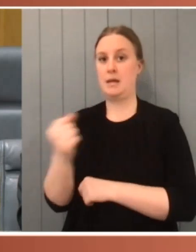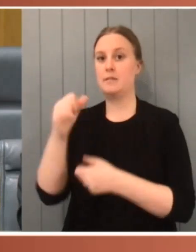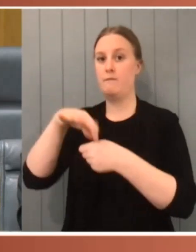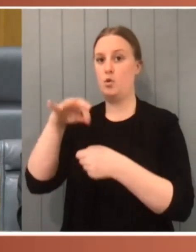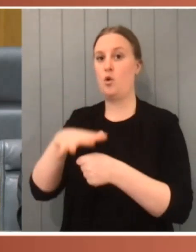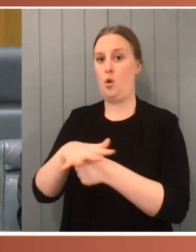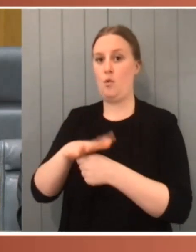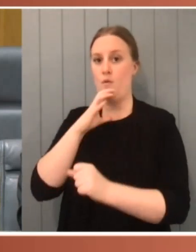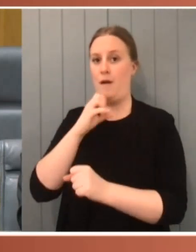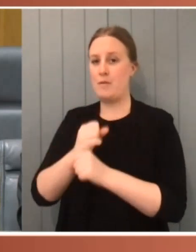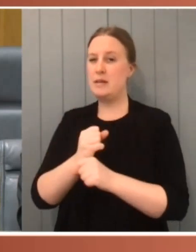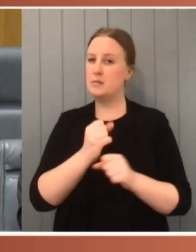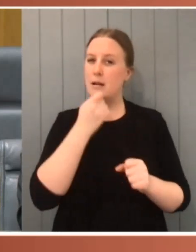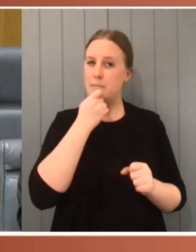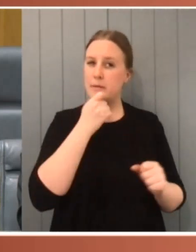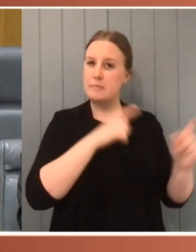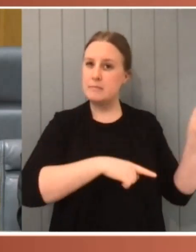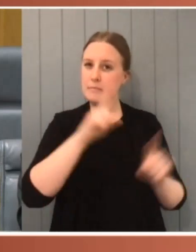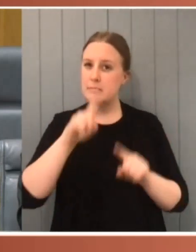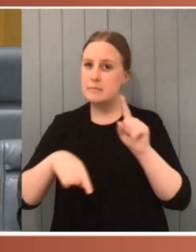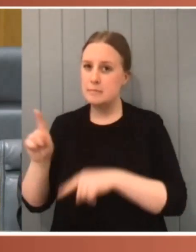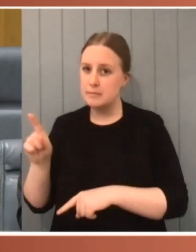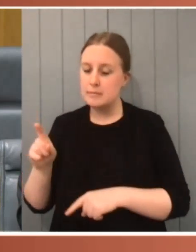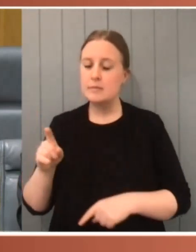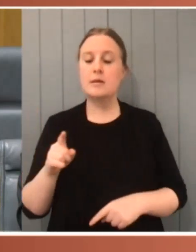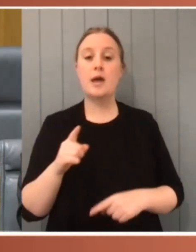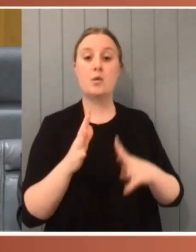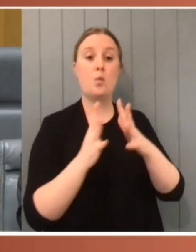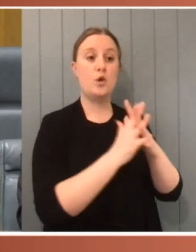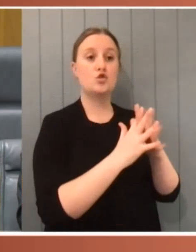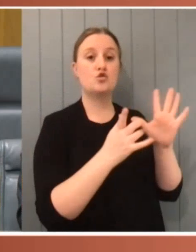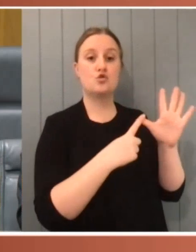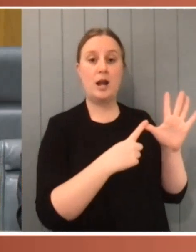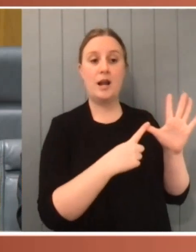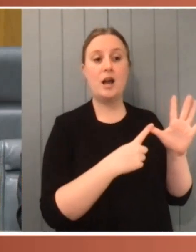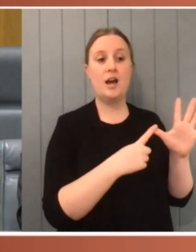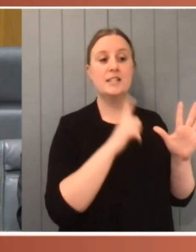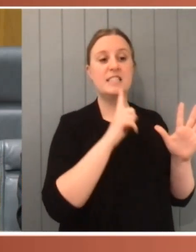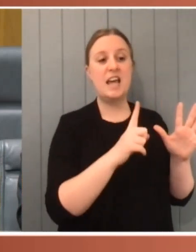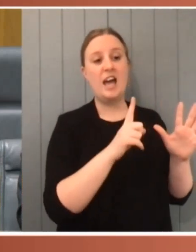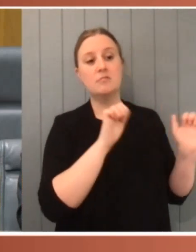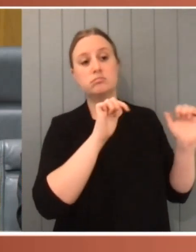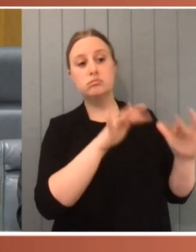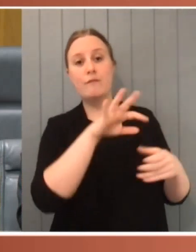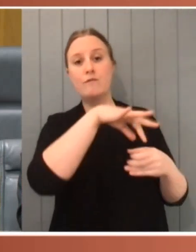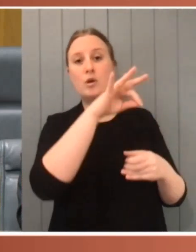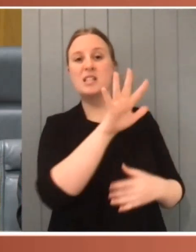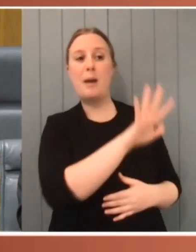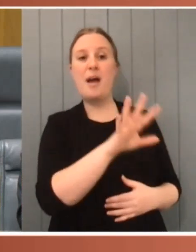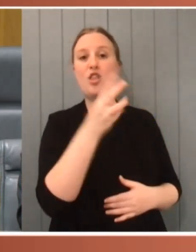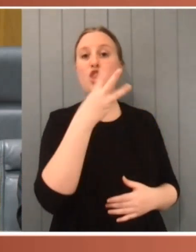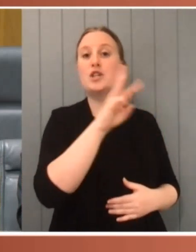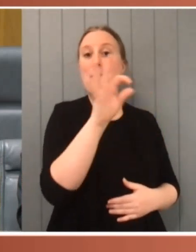again, they were noting in Western Australia, you're getting a turnout of around 30% in the absence